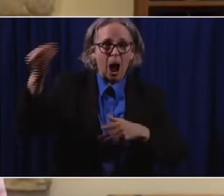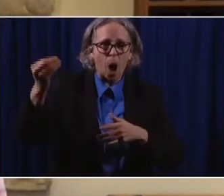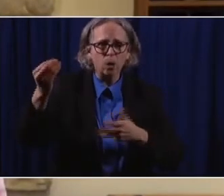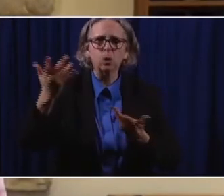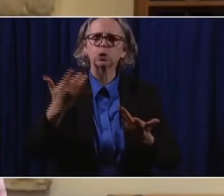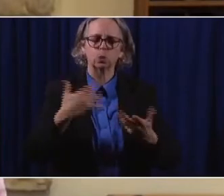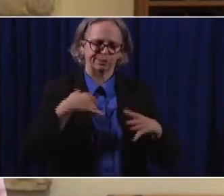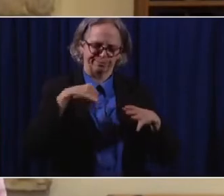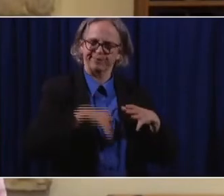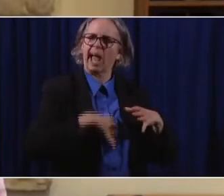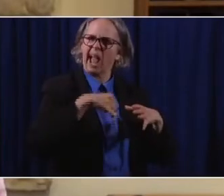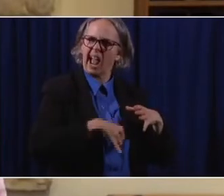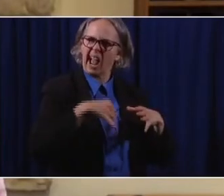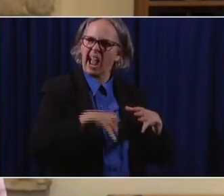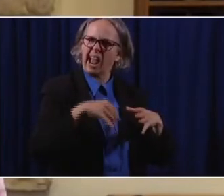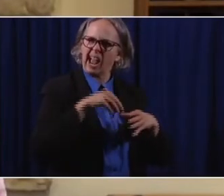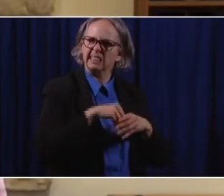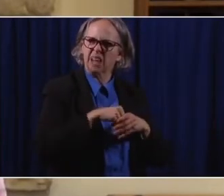more spread.